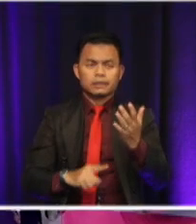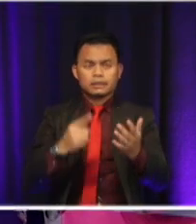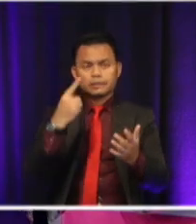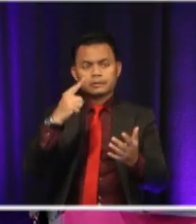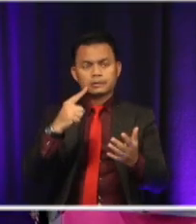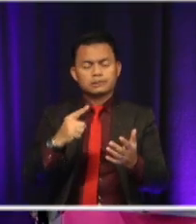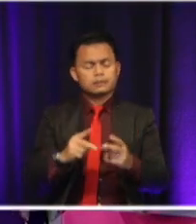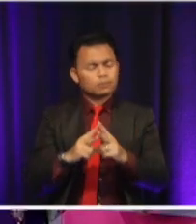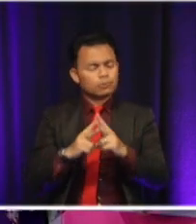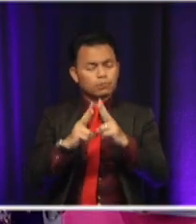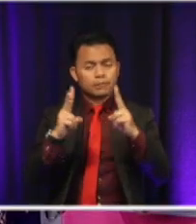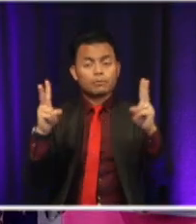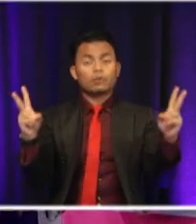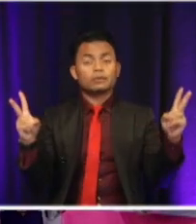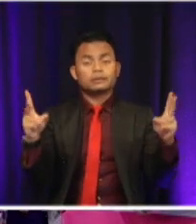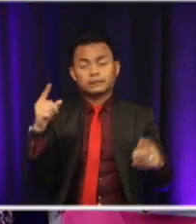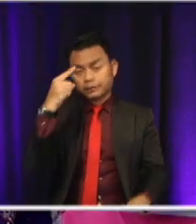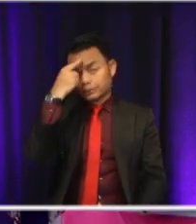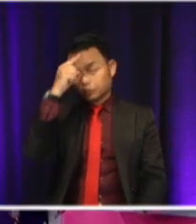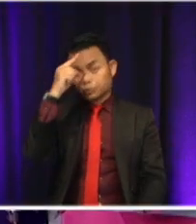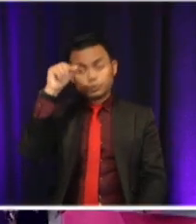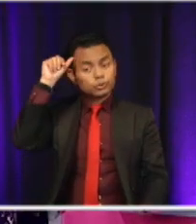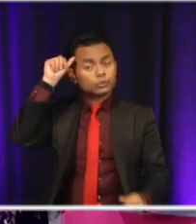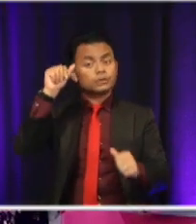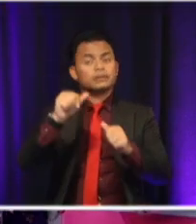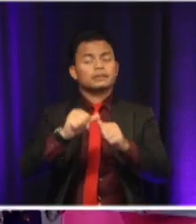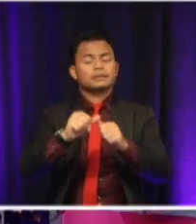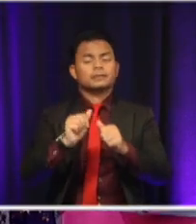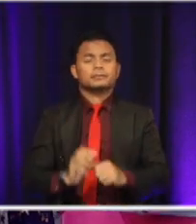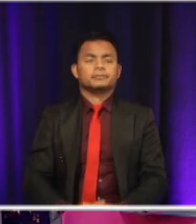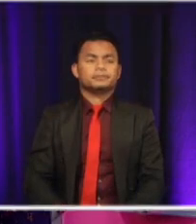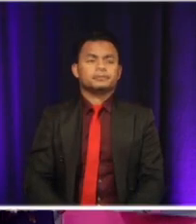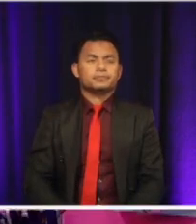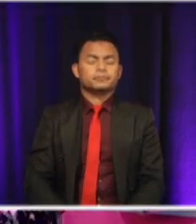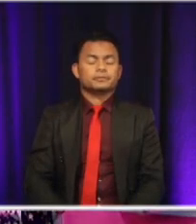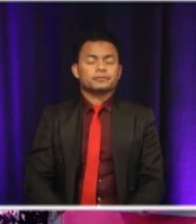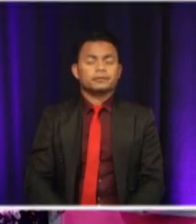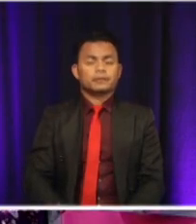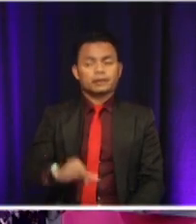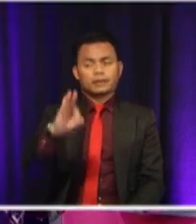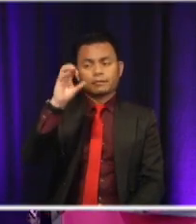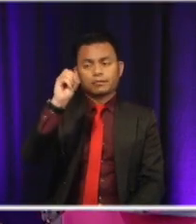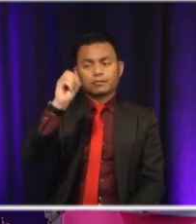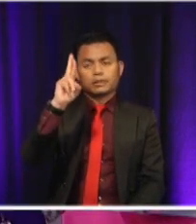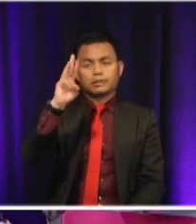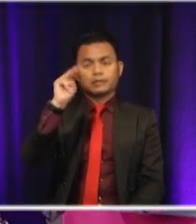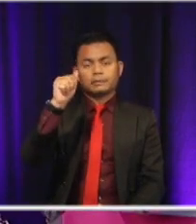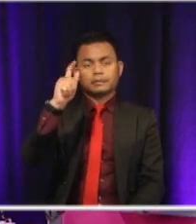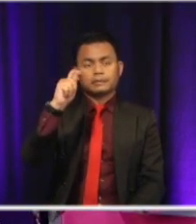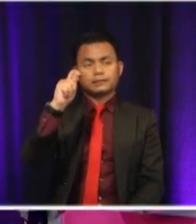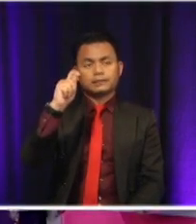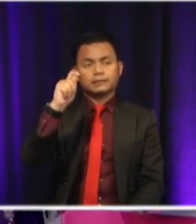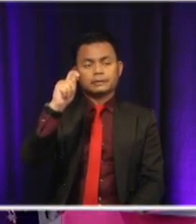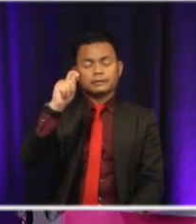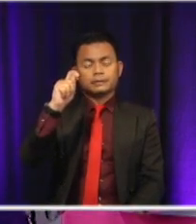to remember, apart from the format, apart from time management, this